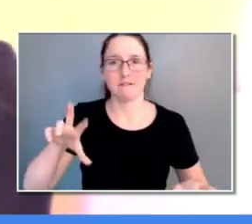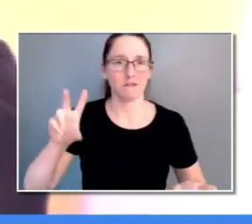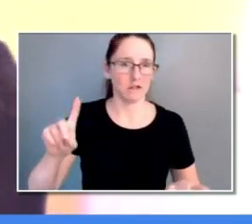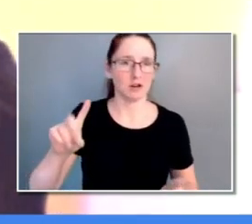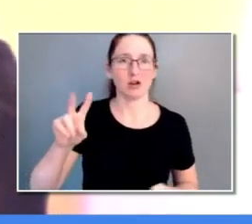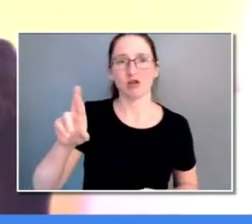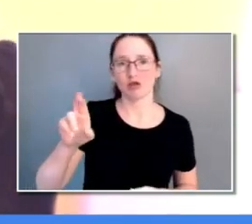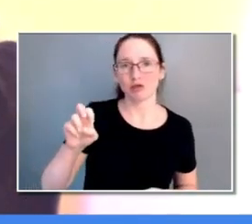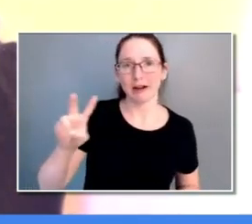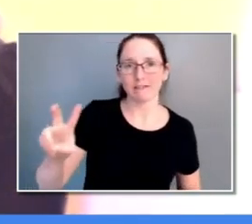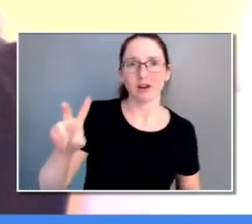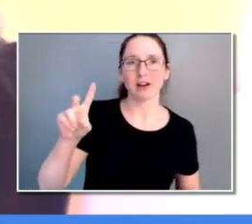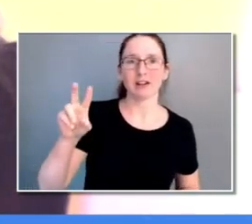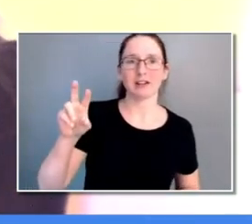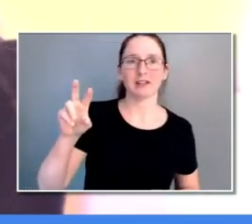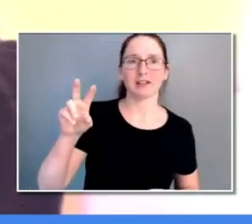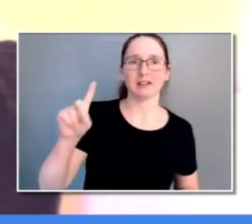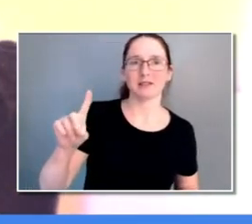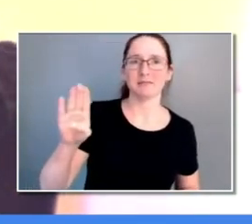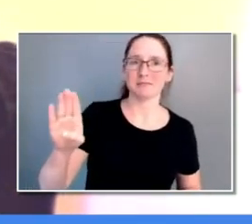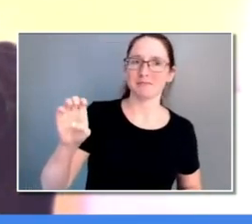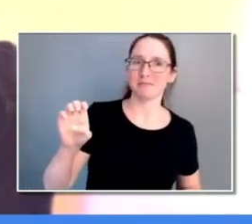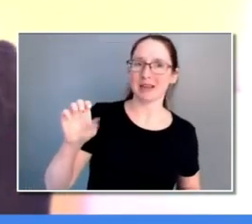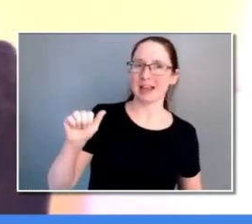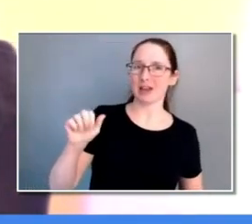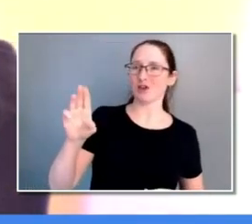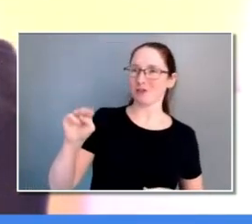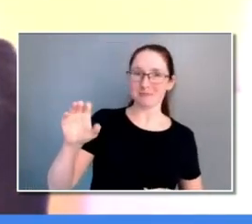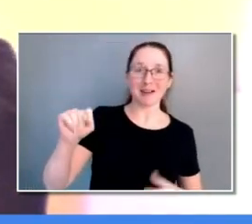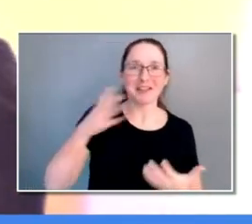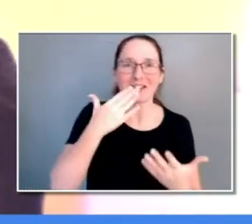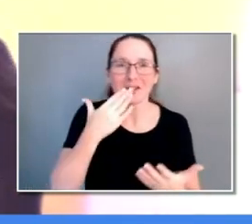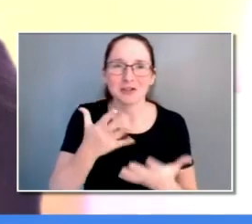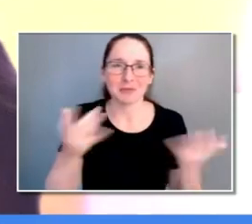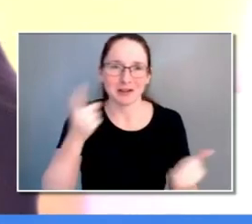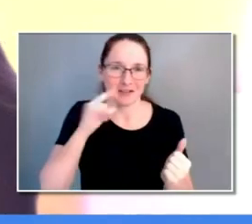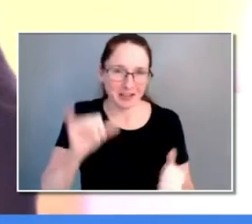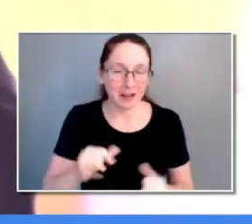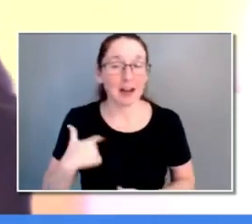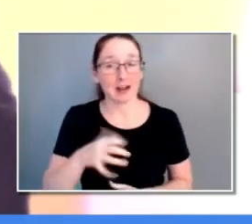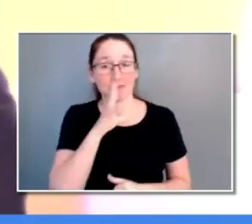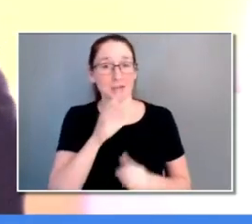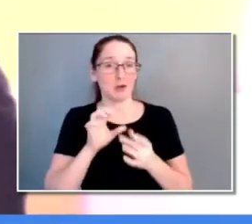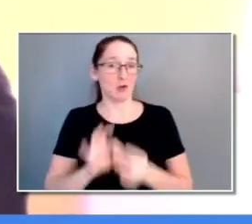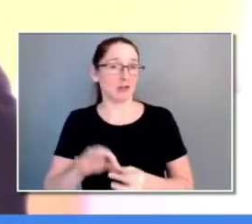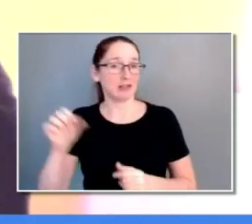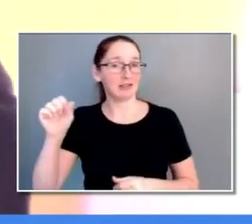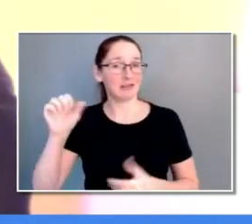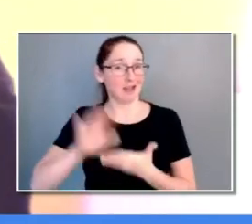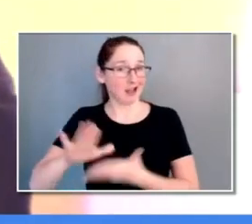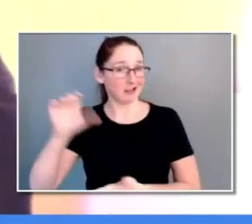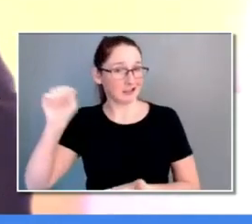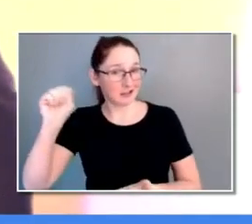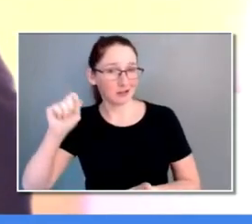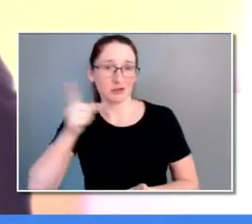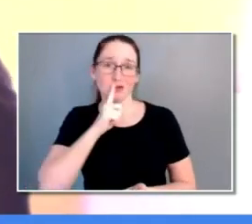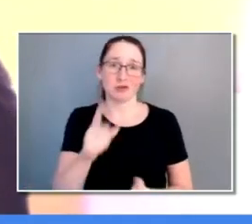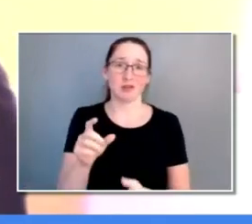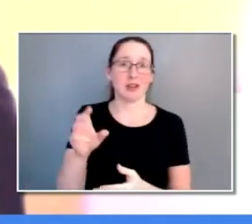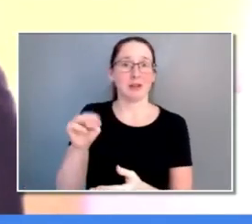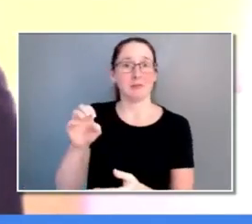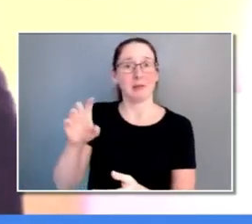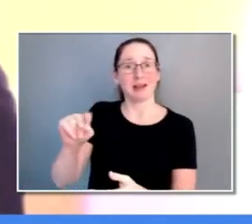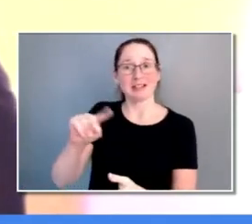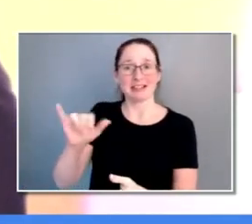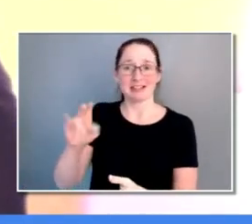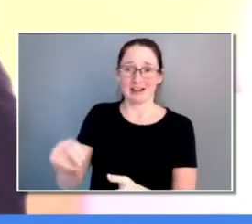reflection and the message for the future. I know I speak for Seattle Colleges when I say the relationship with Mount Zion is so special. This is truly one of